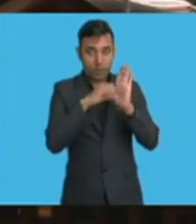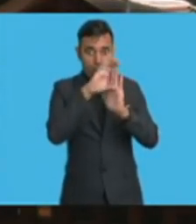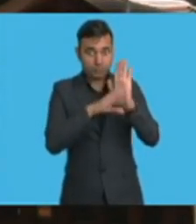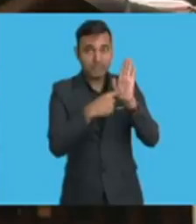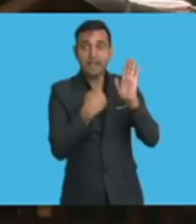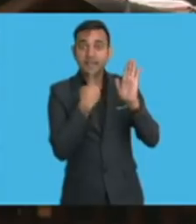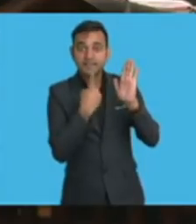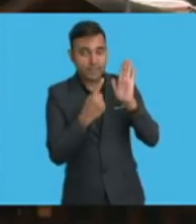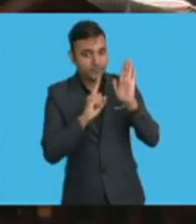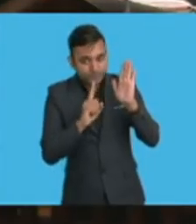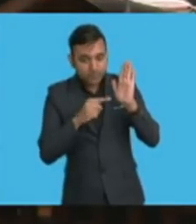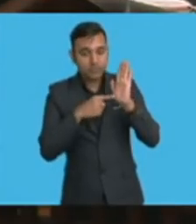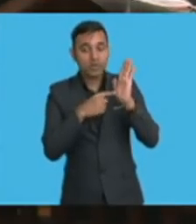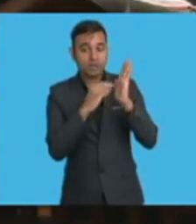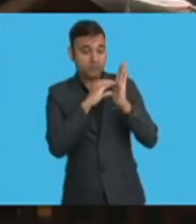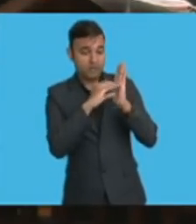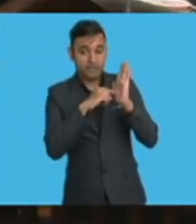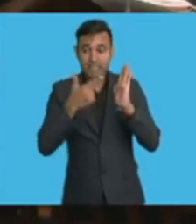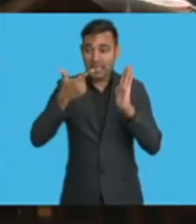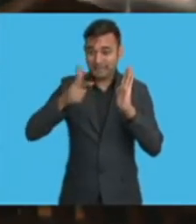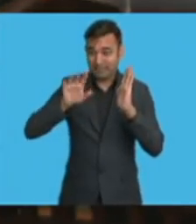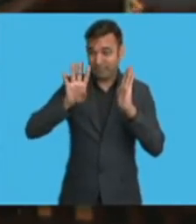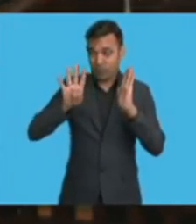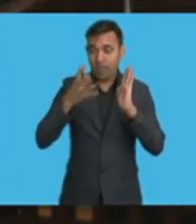on Section 74 of the Standing Order.